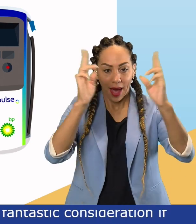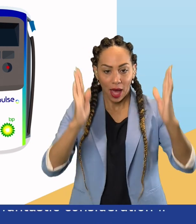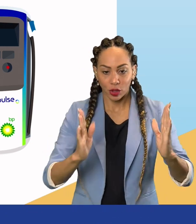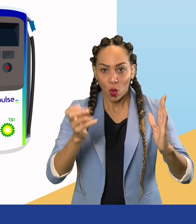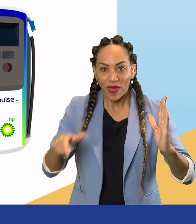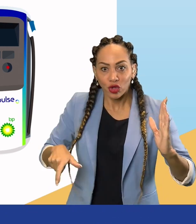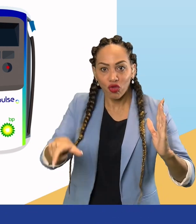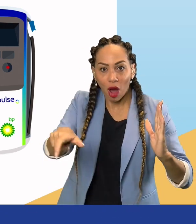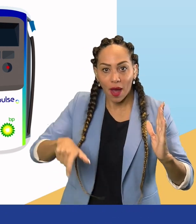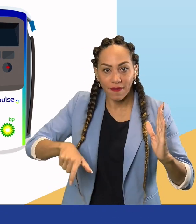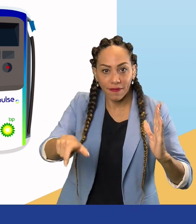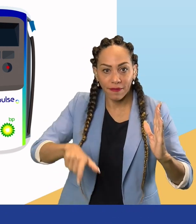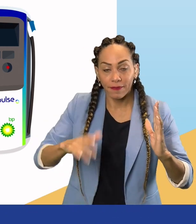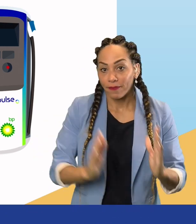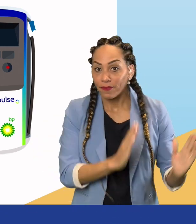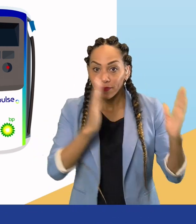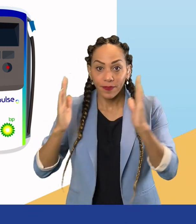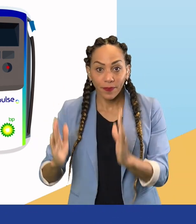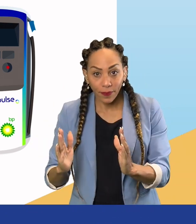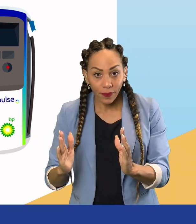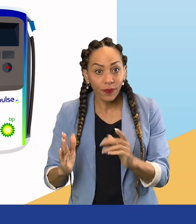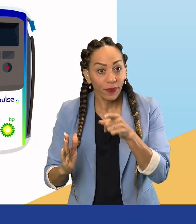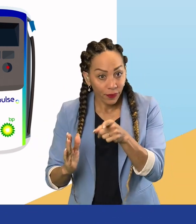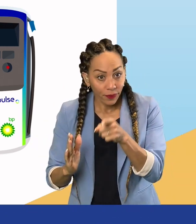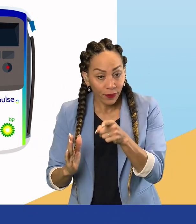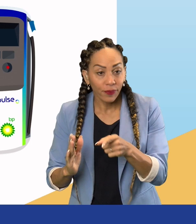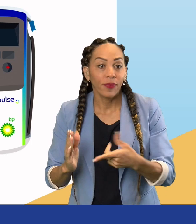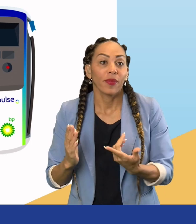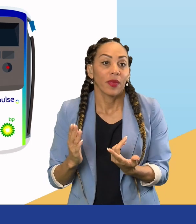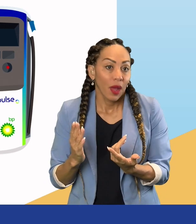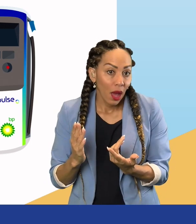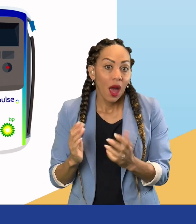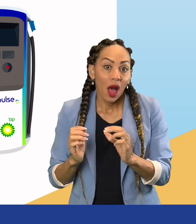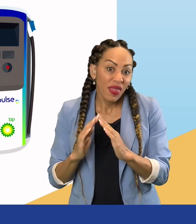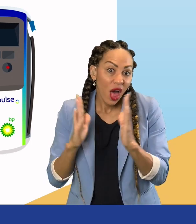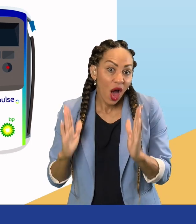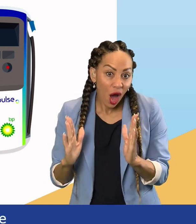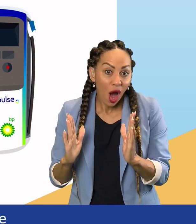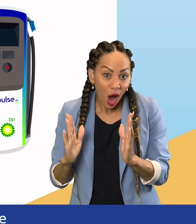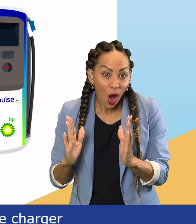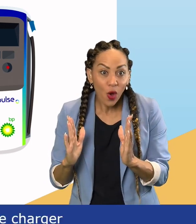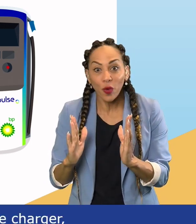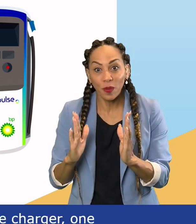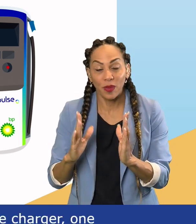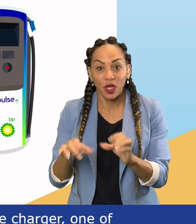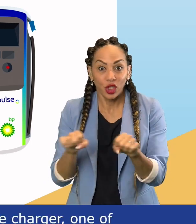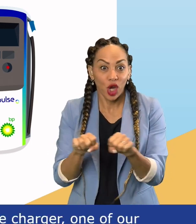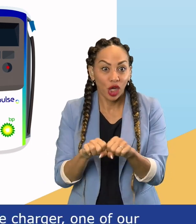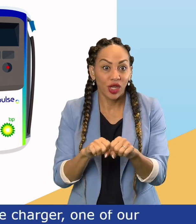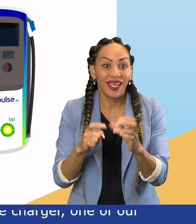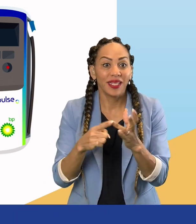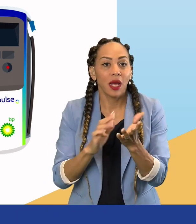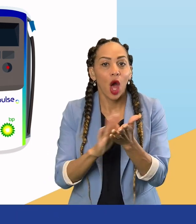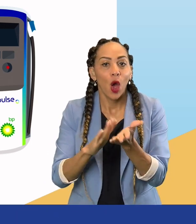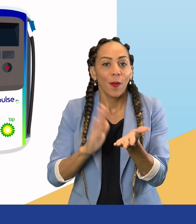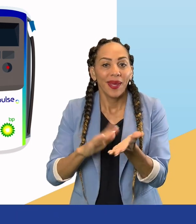which is one of our partners, and if you pick an electric car on the scheme, the likelihood is you will probably receive an Ohmie home charger. Now, the great